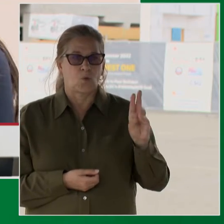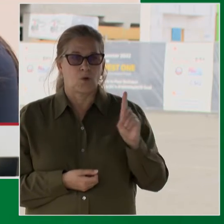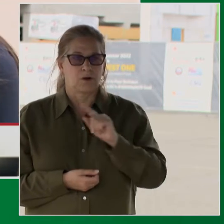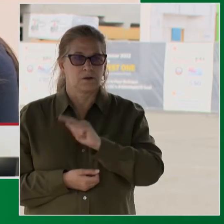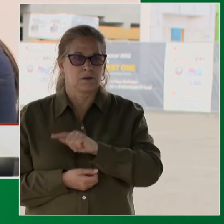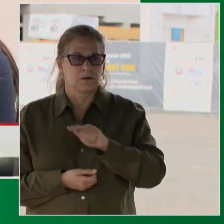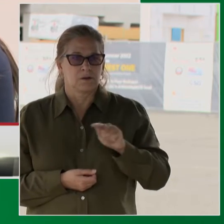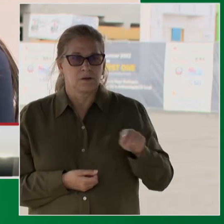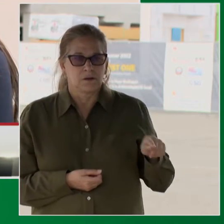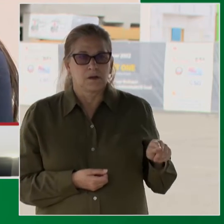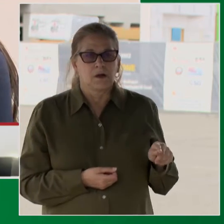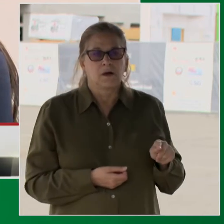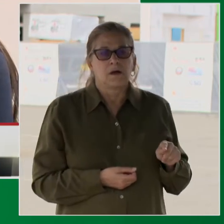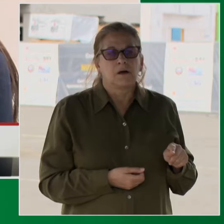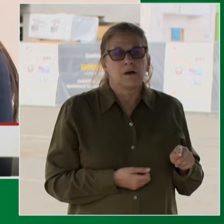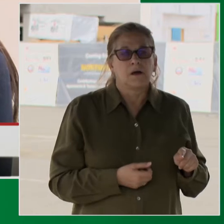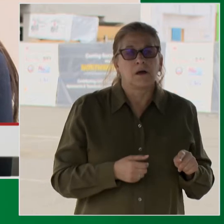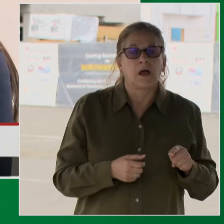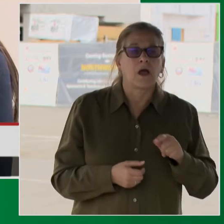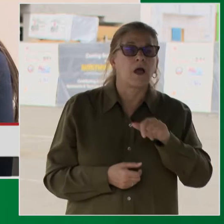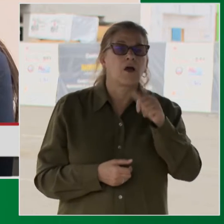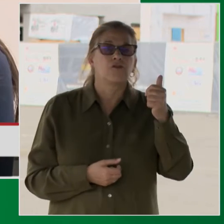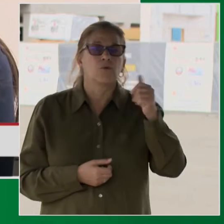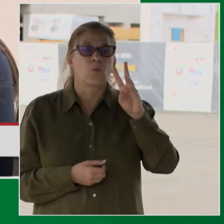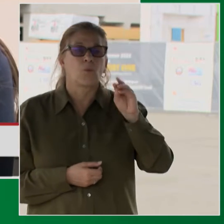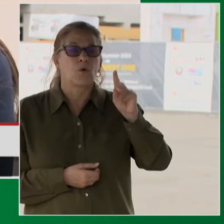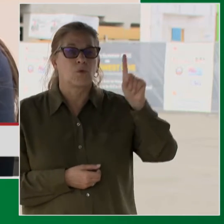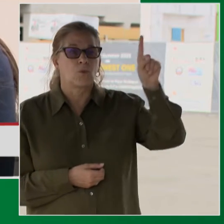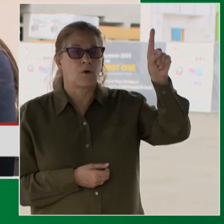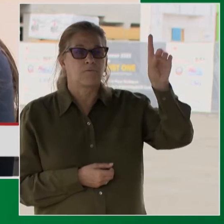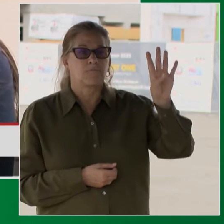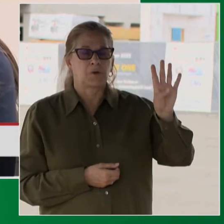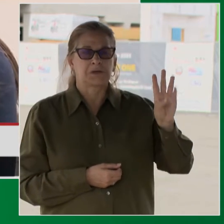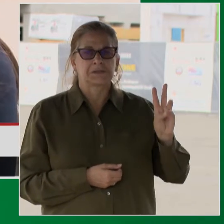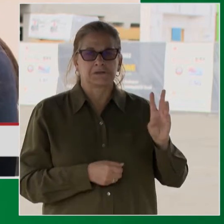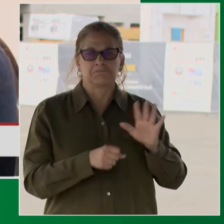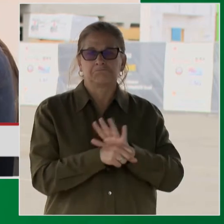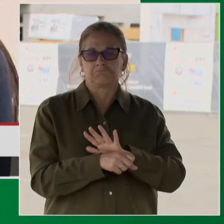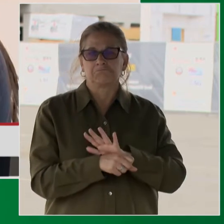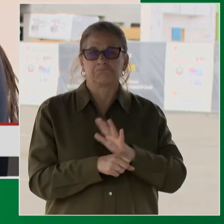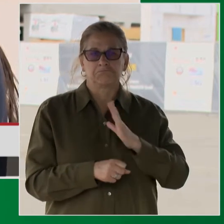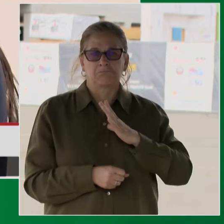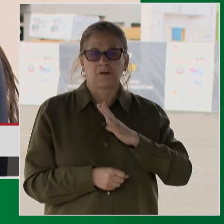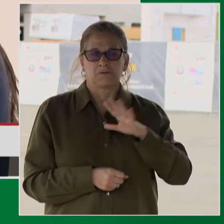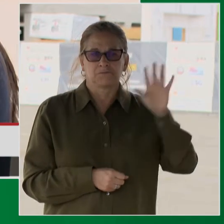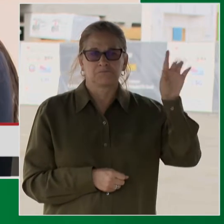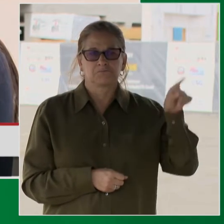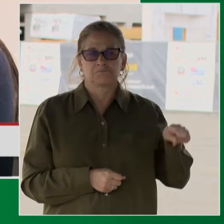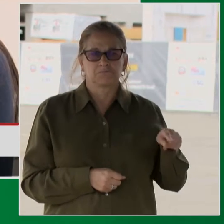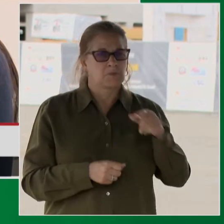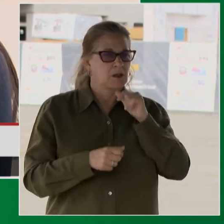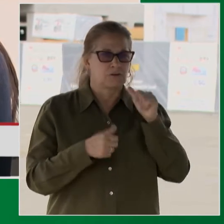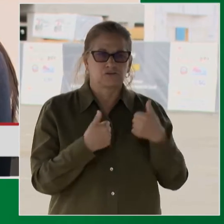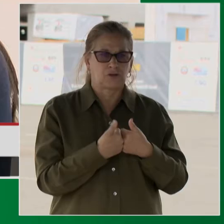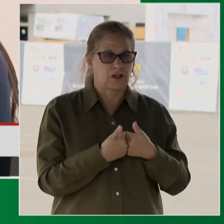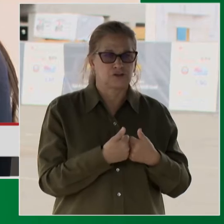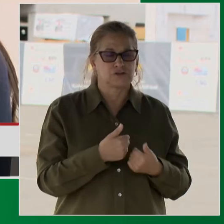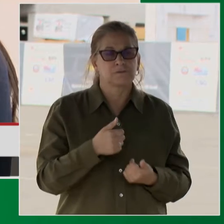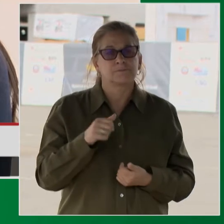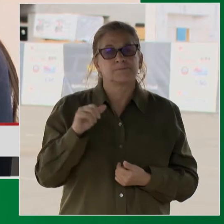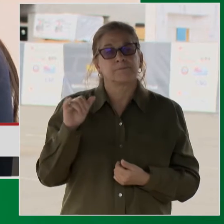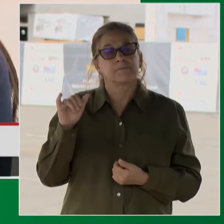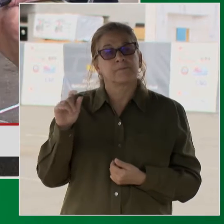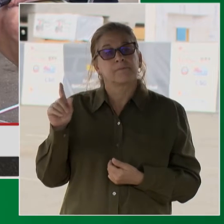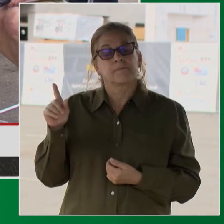1, 4, 6, and other places where food access is fortunately no longer as much of a challenge as it once was.